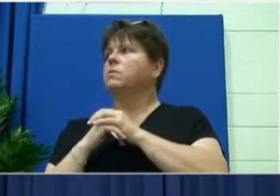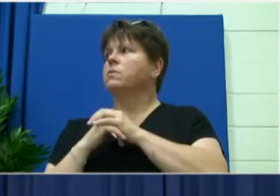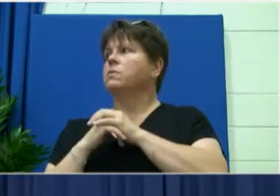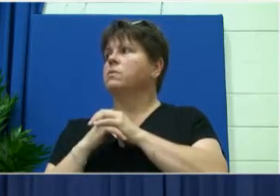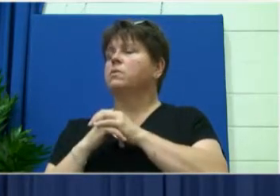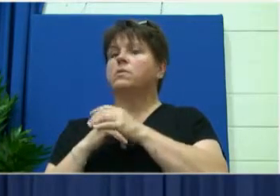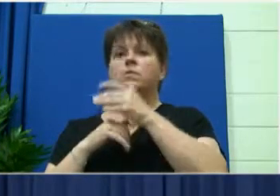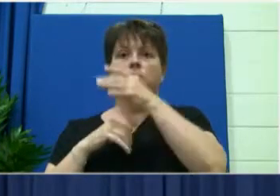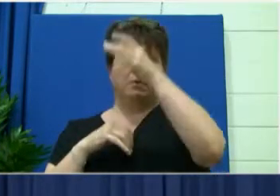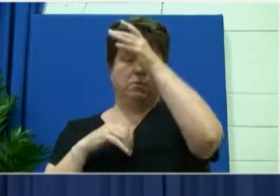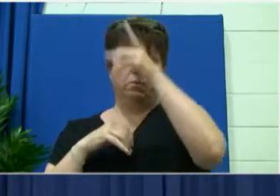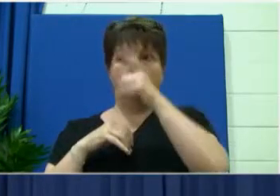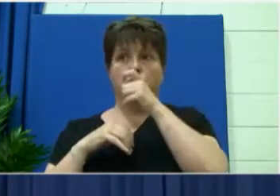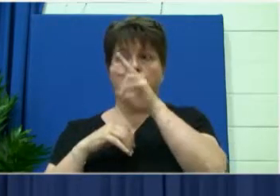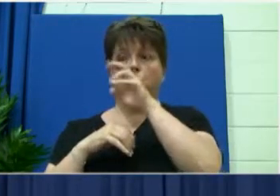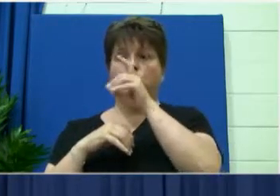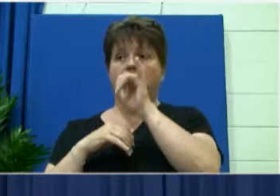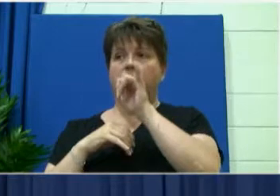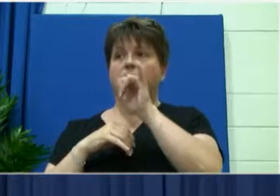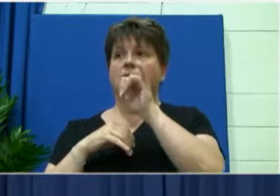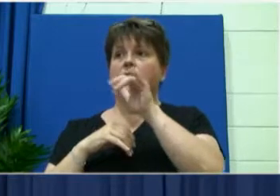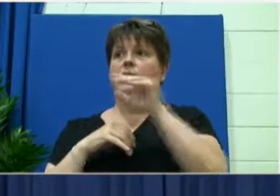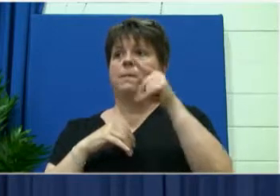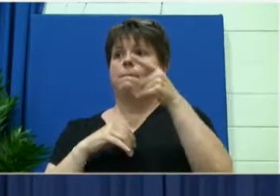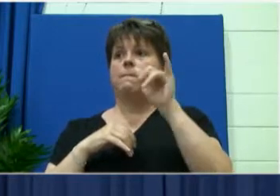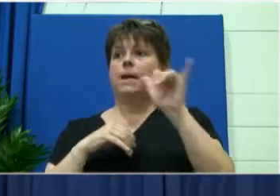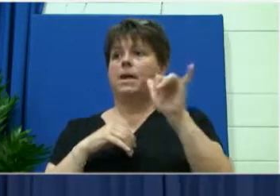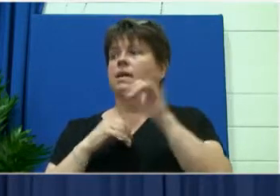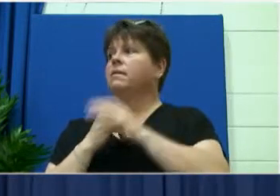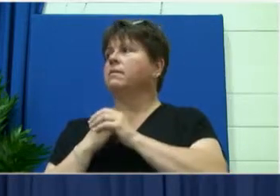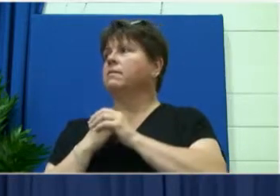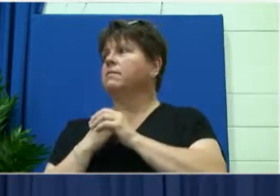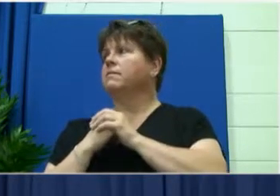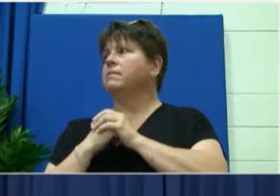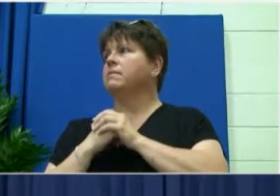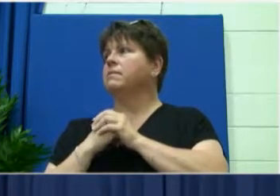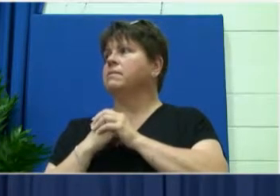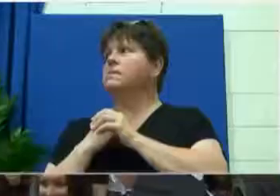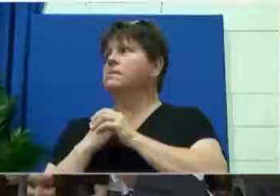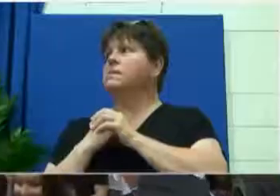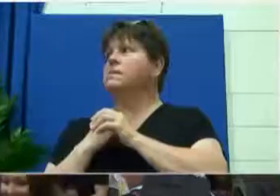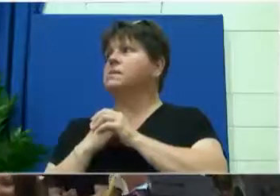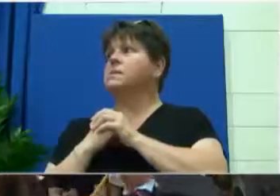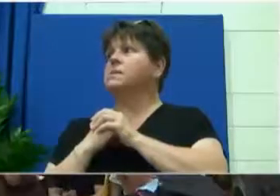She is the daughter of Randy Schammel and Patty Hamilton.